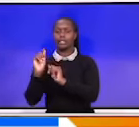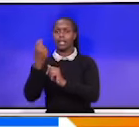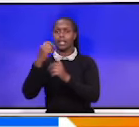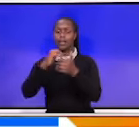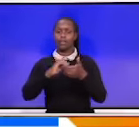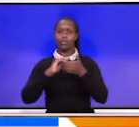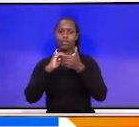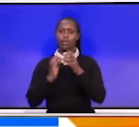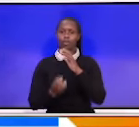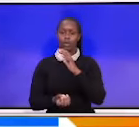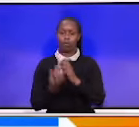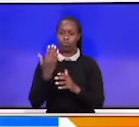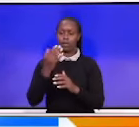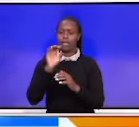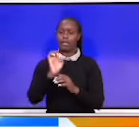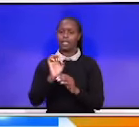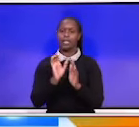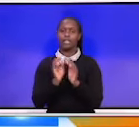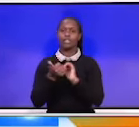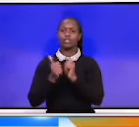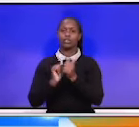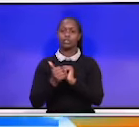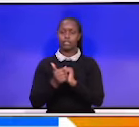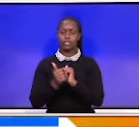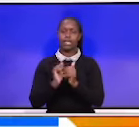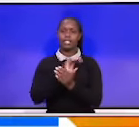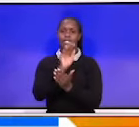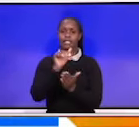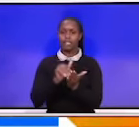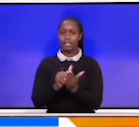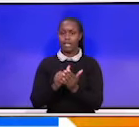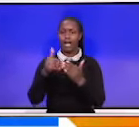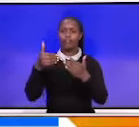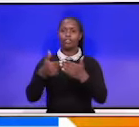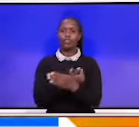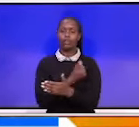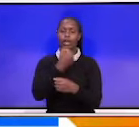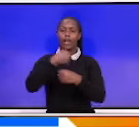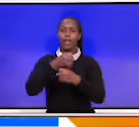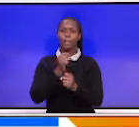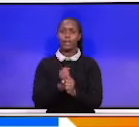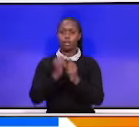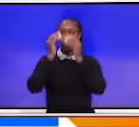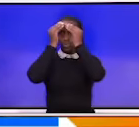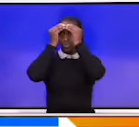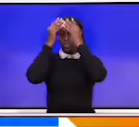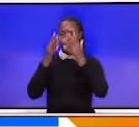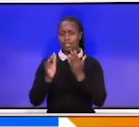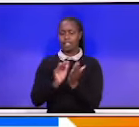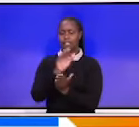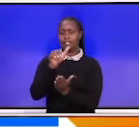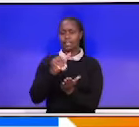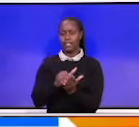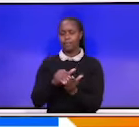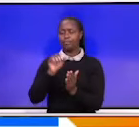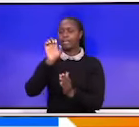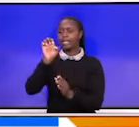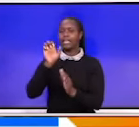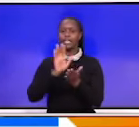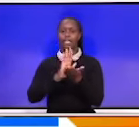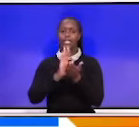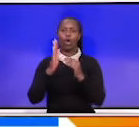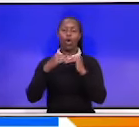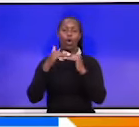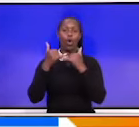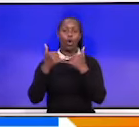an esports training center at the newly refurbished student center. Establishment of this esports center will equip our